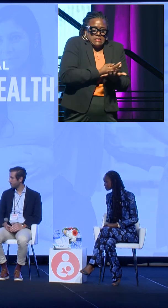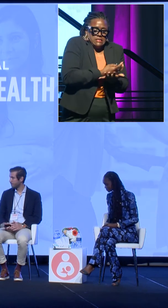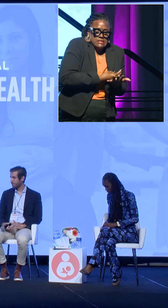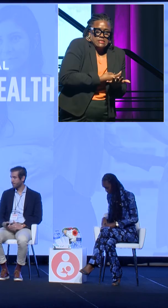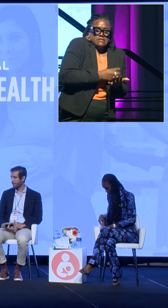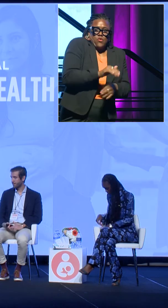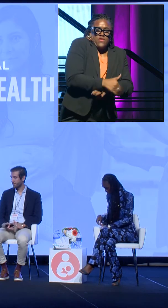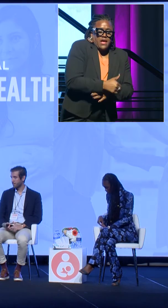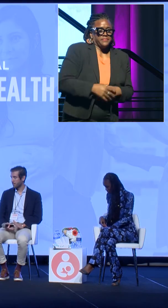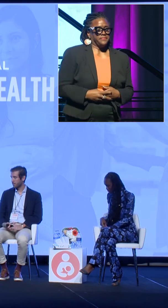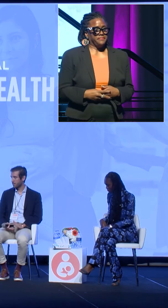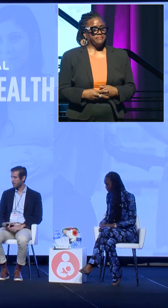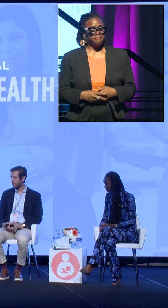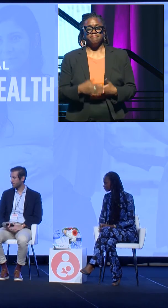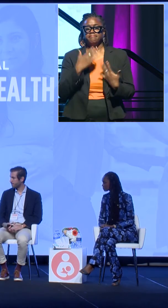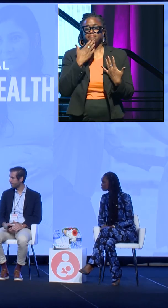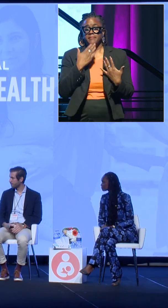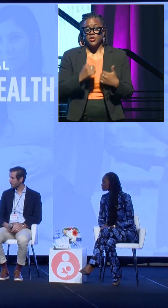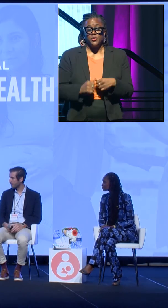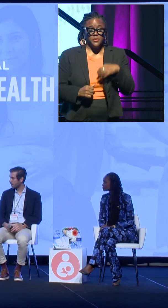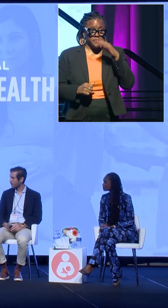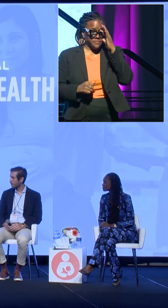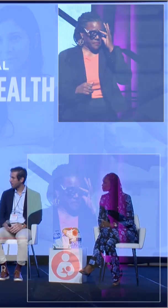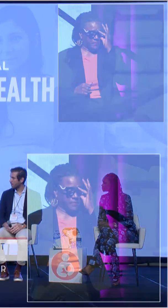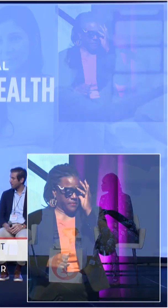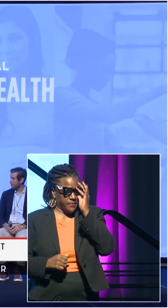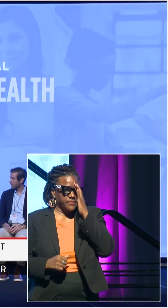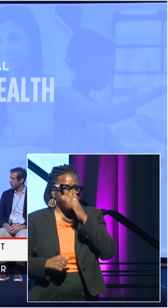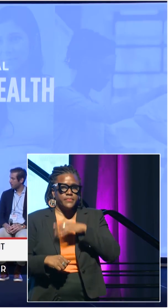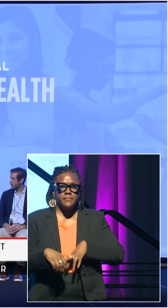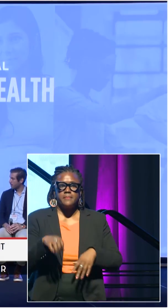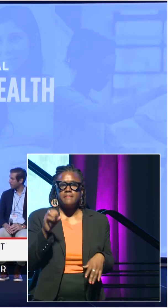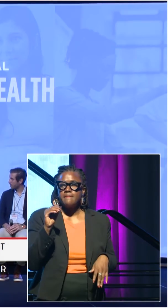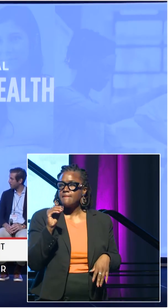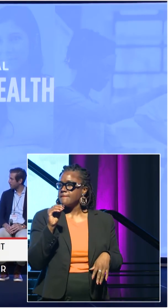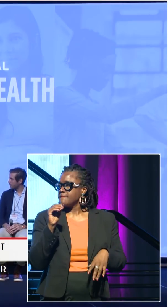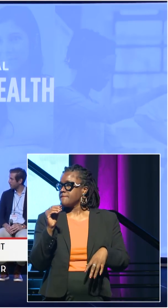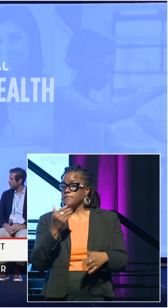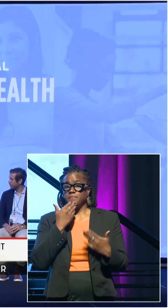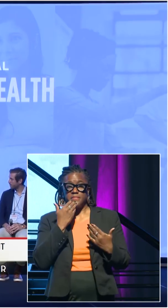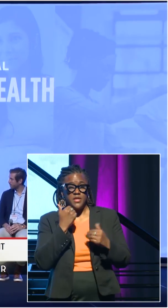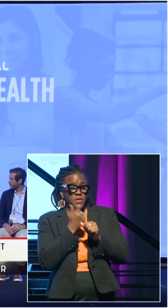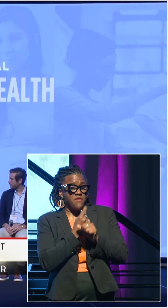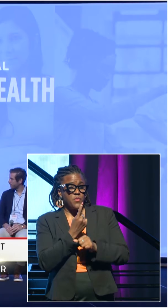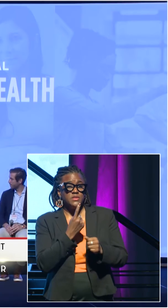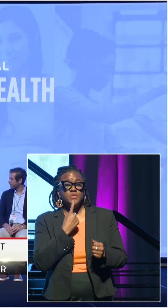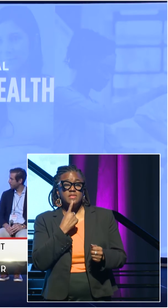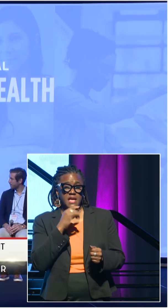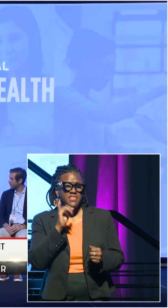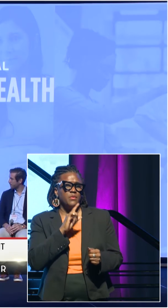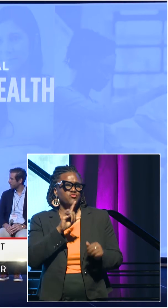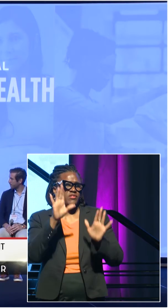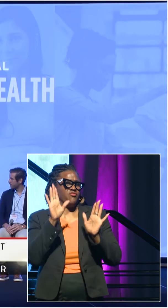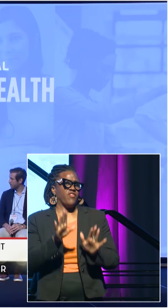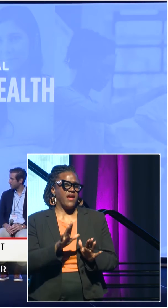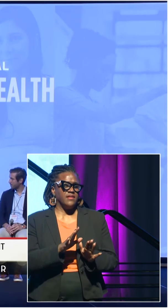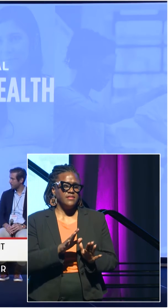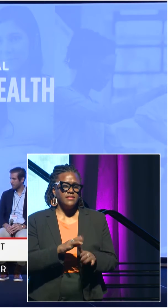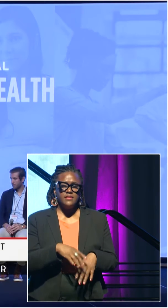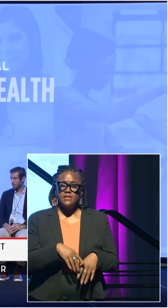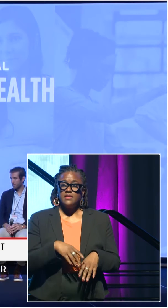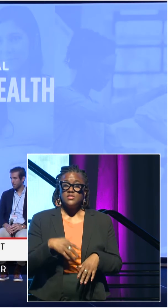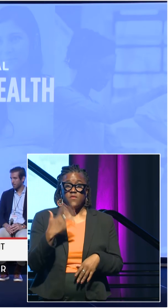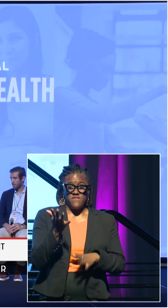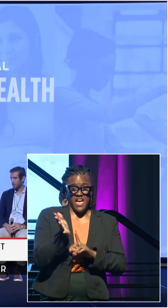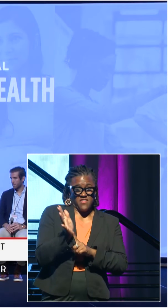Thank you. Thank you. I love what everyone had to say. That was so great. There's